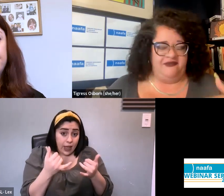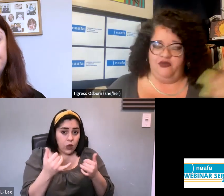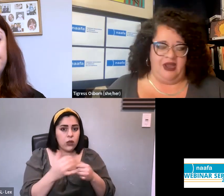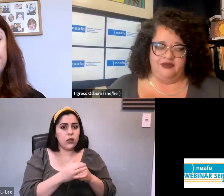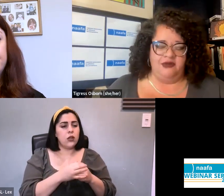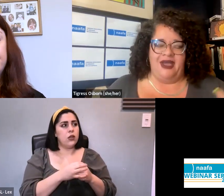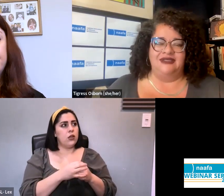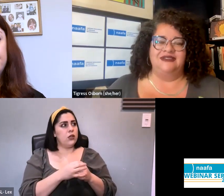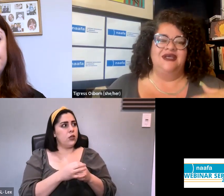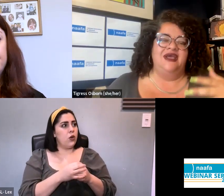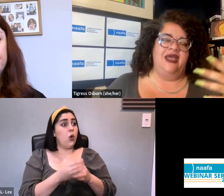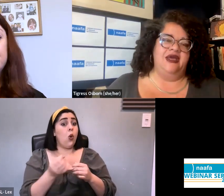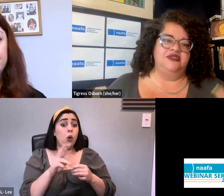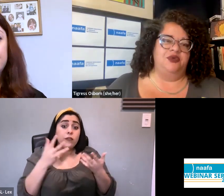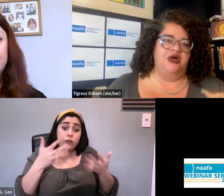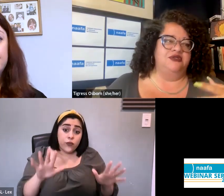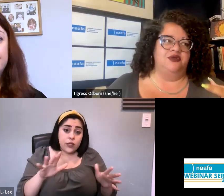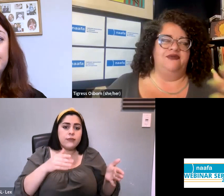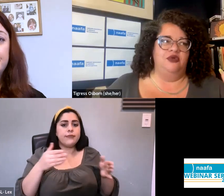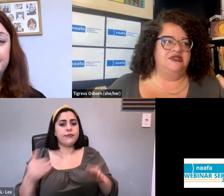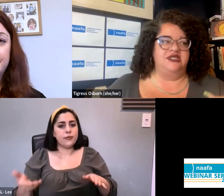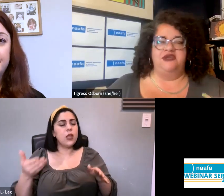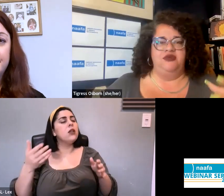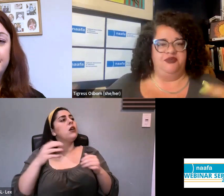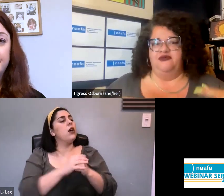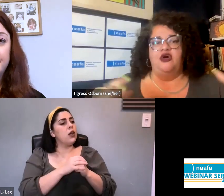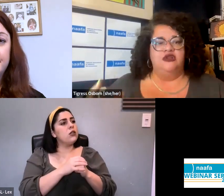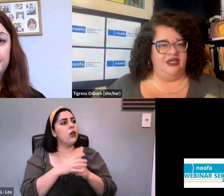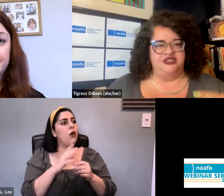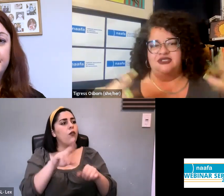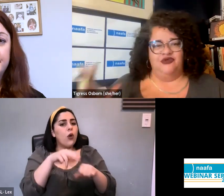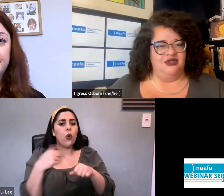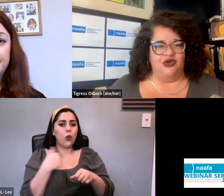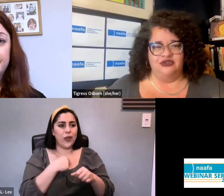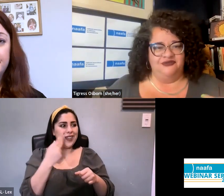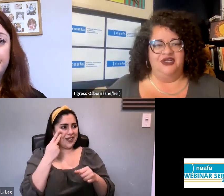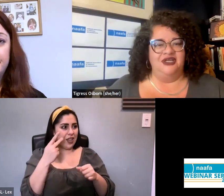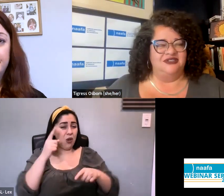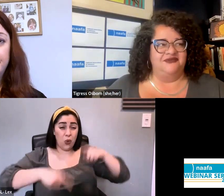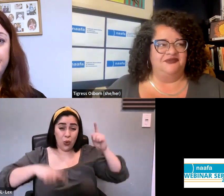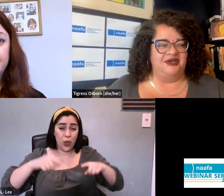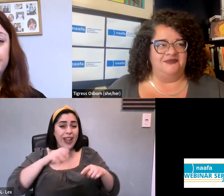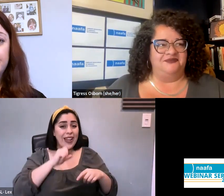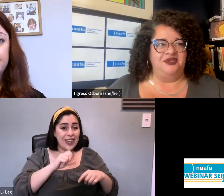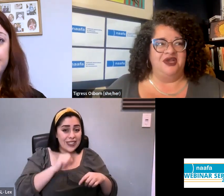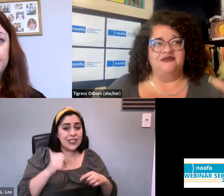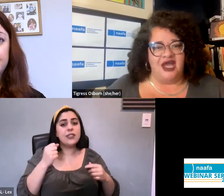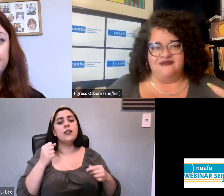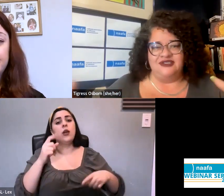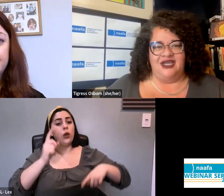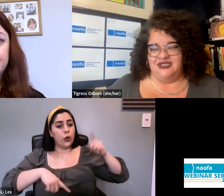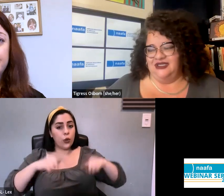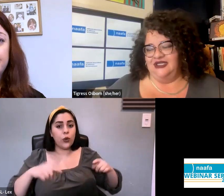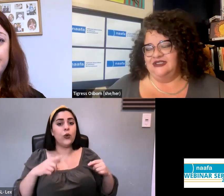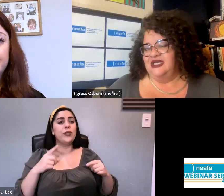or have long passed. And we also, of course, see people of all ages and across all different kinds of